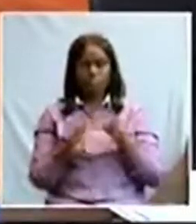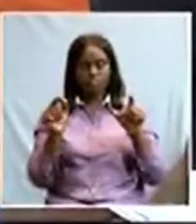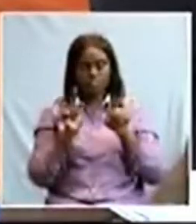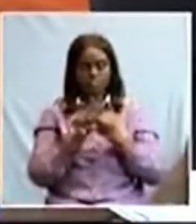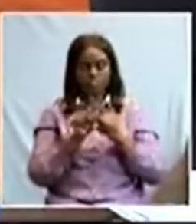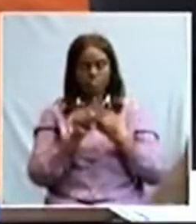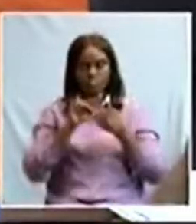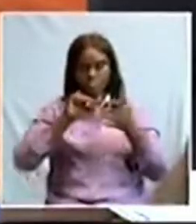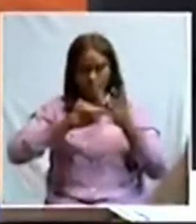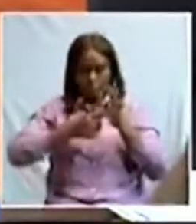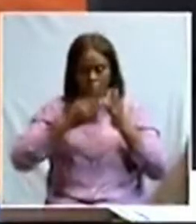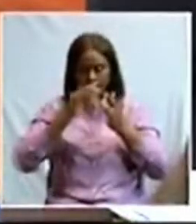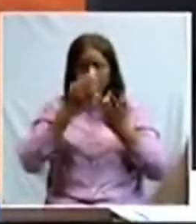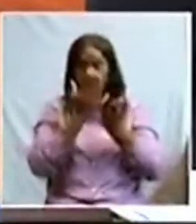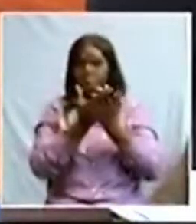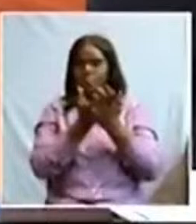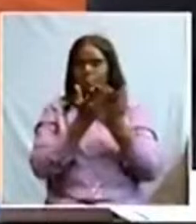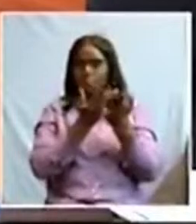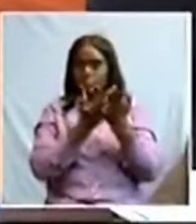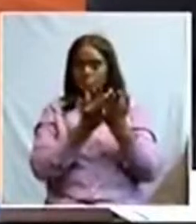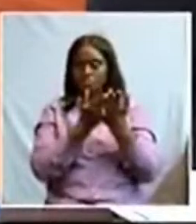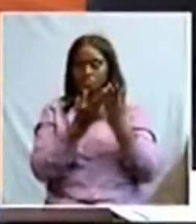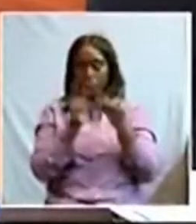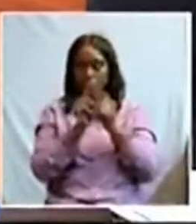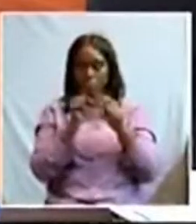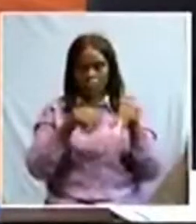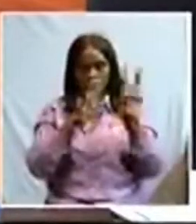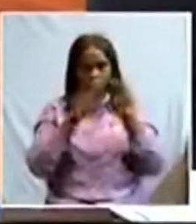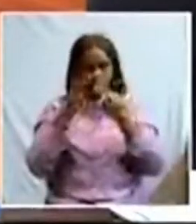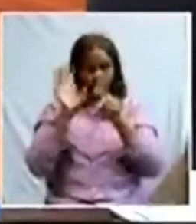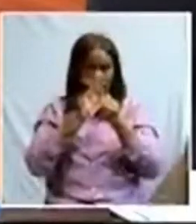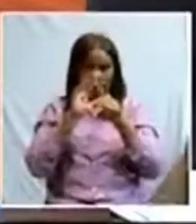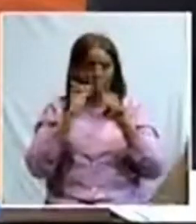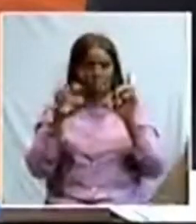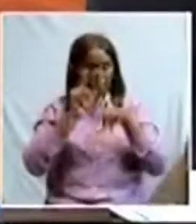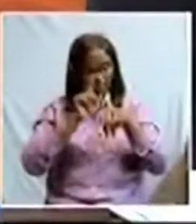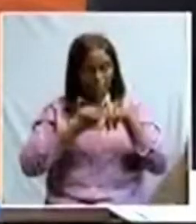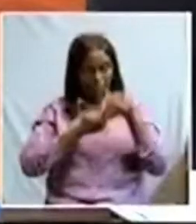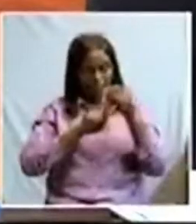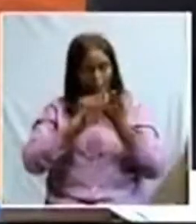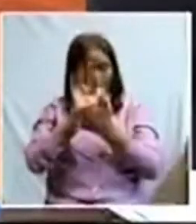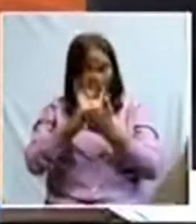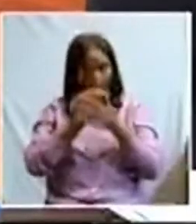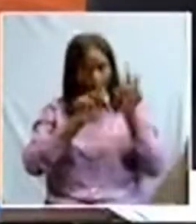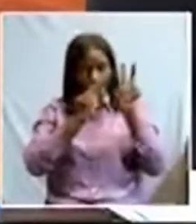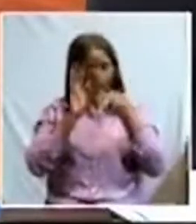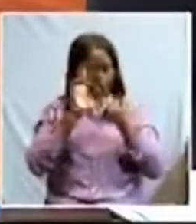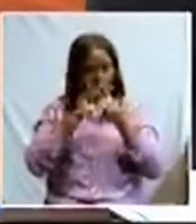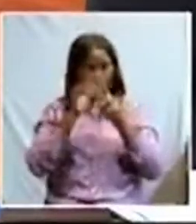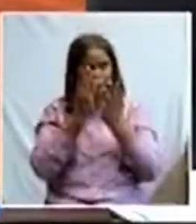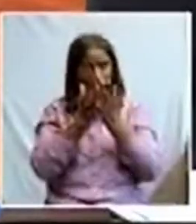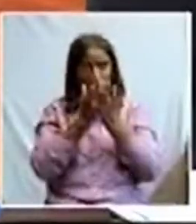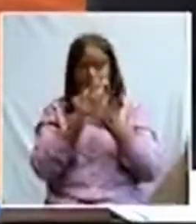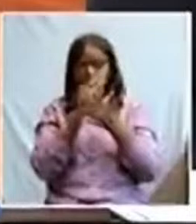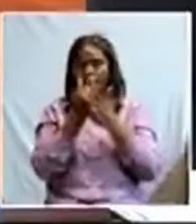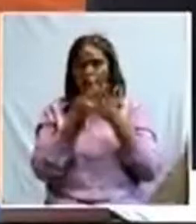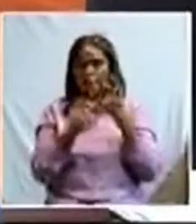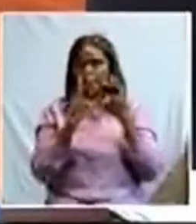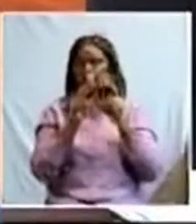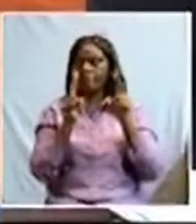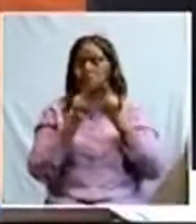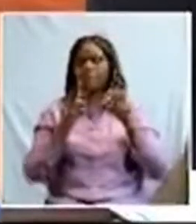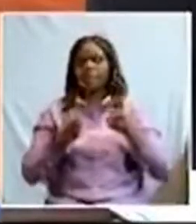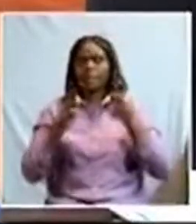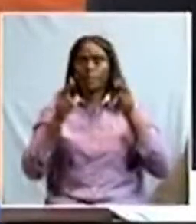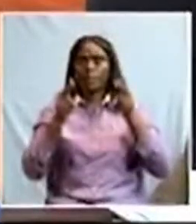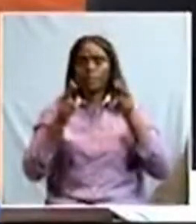at the point of bidding, it was observed when it was advertised, it was observed that the bids were way higher